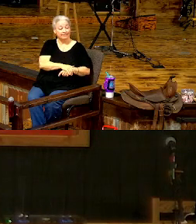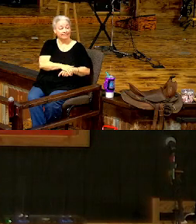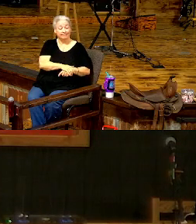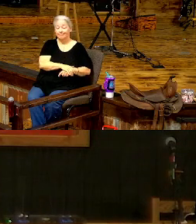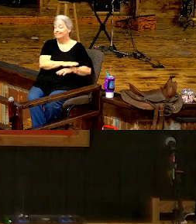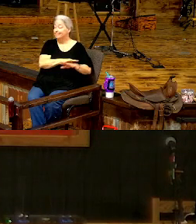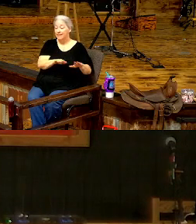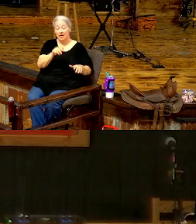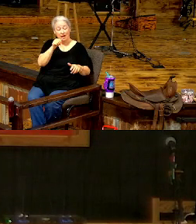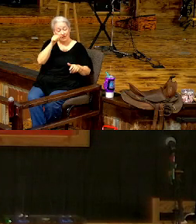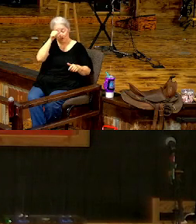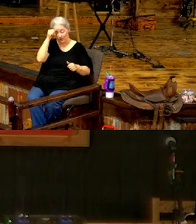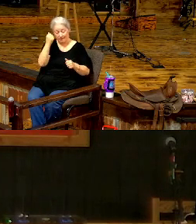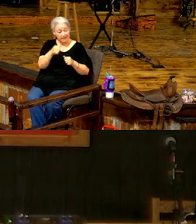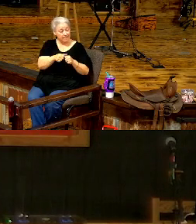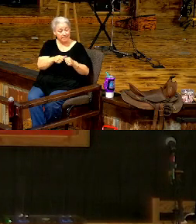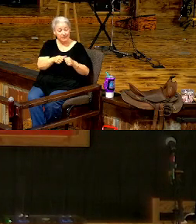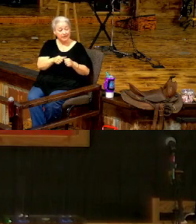no more.